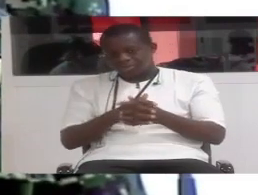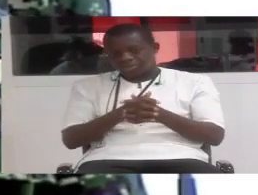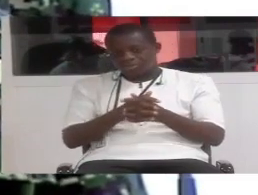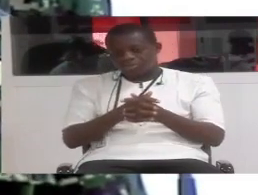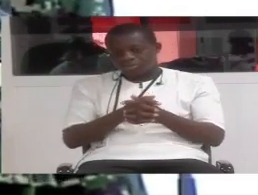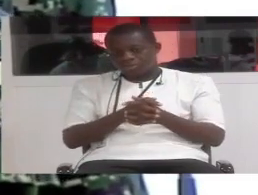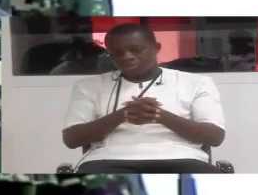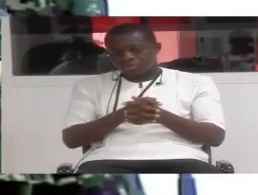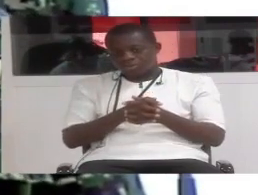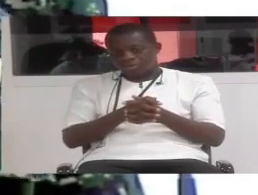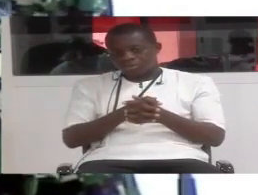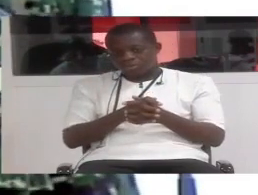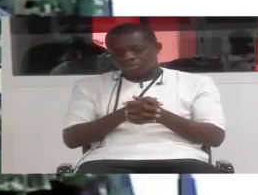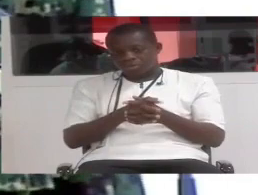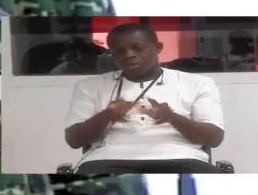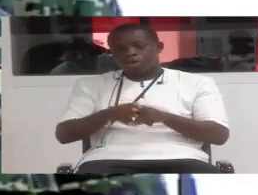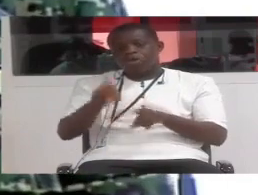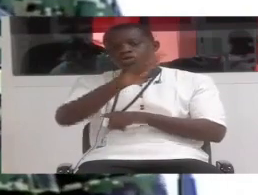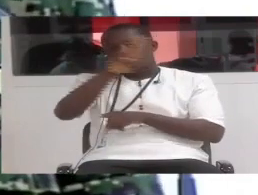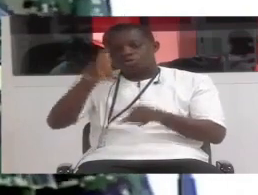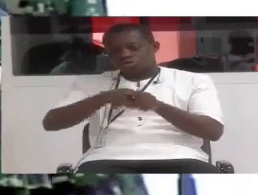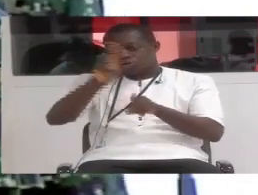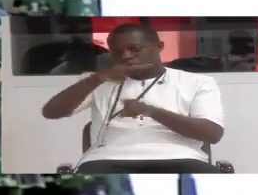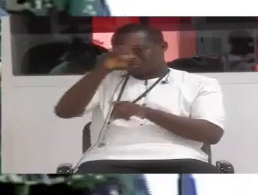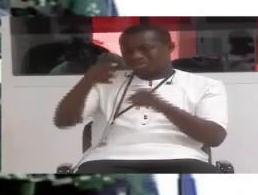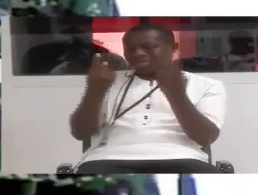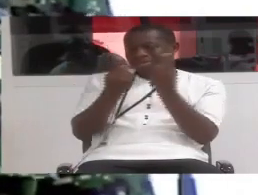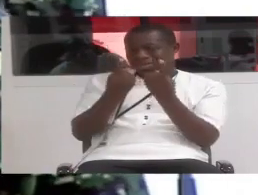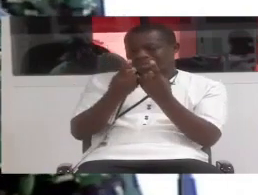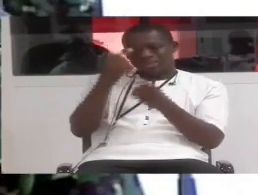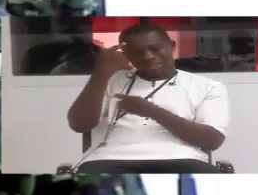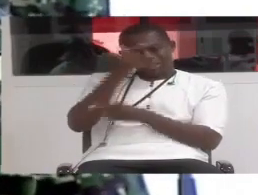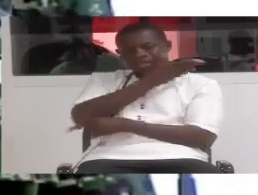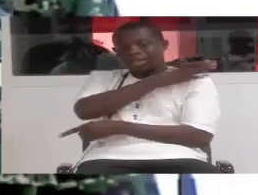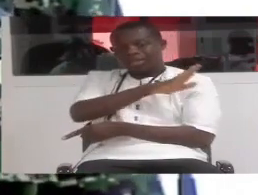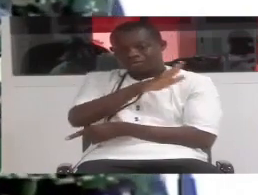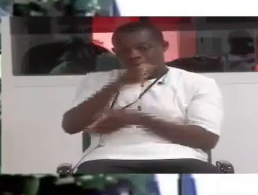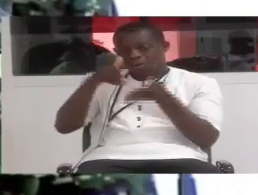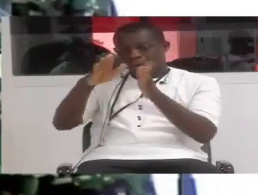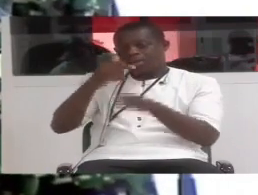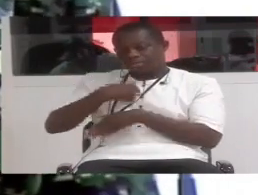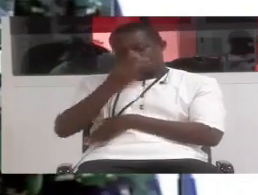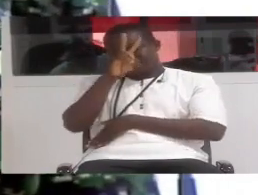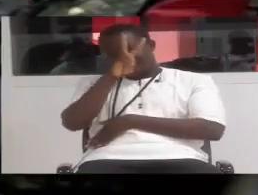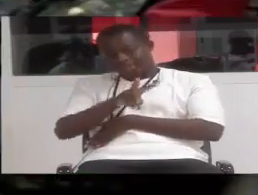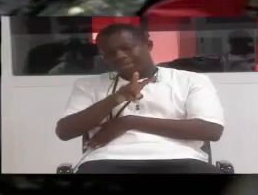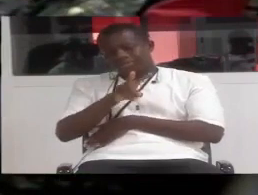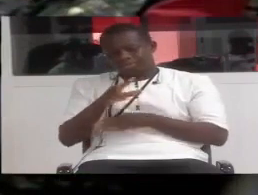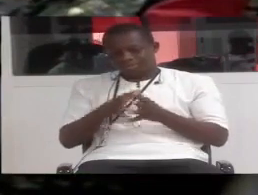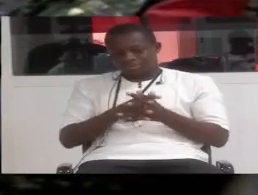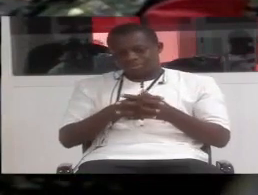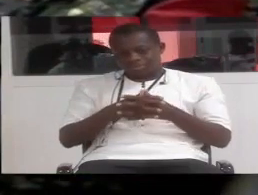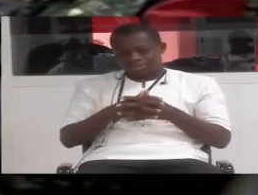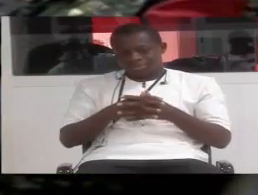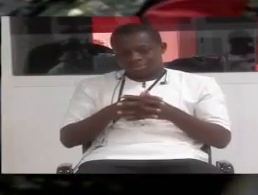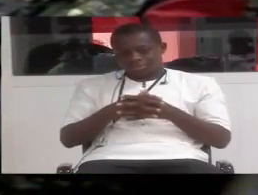nekou dal comme sort of lekou offense dal motax ñu baye len ci suma gis. It seems as if the head of